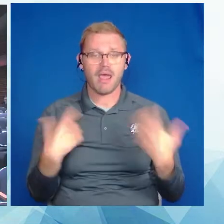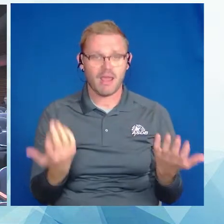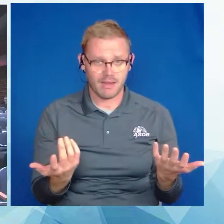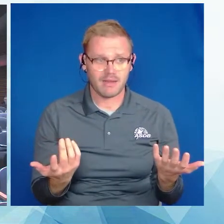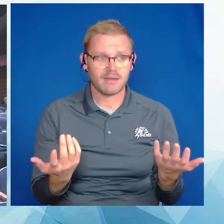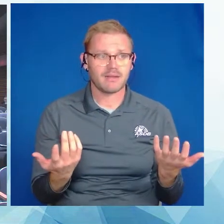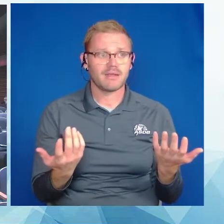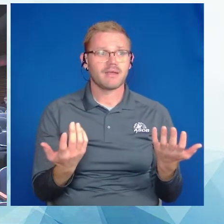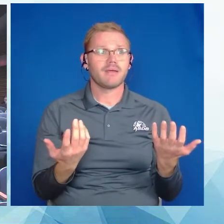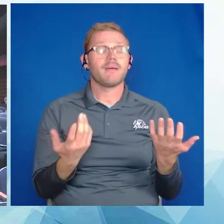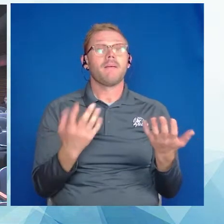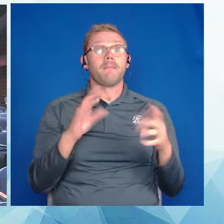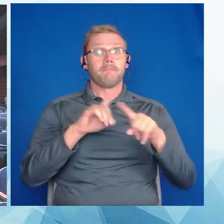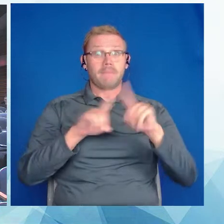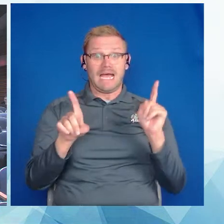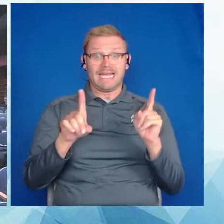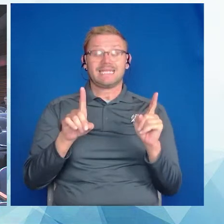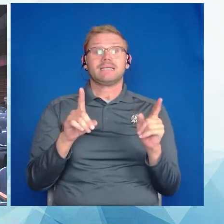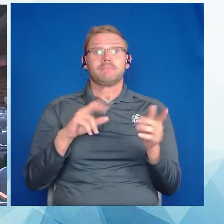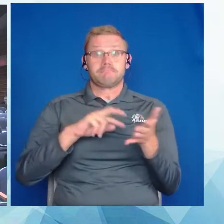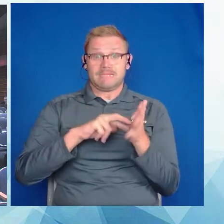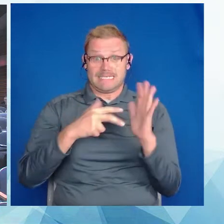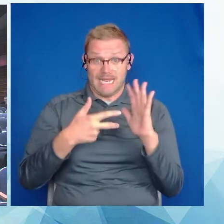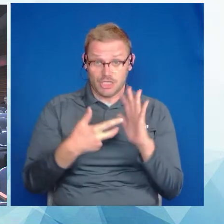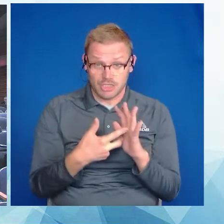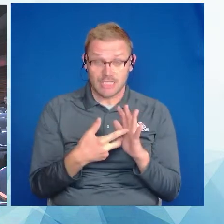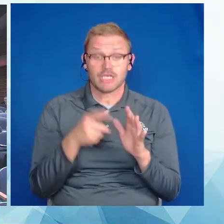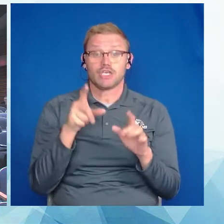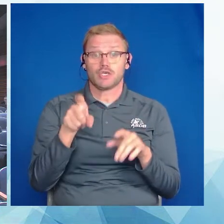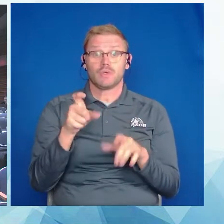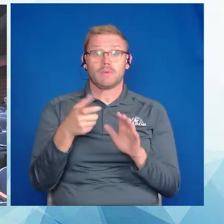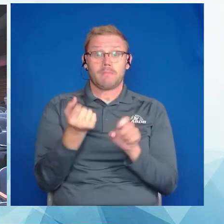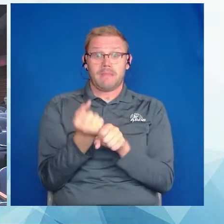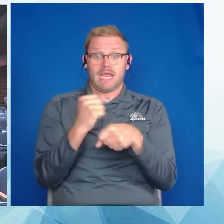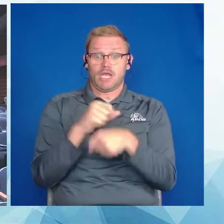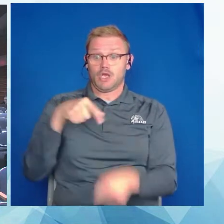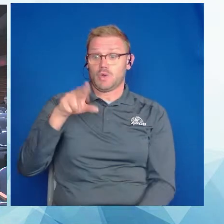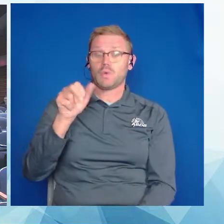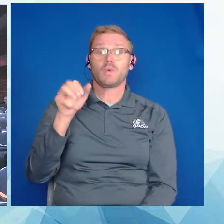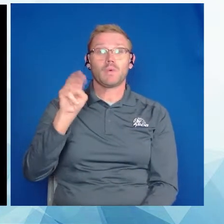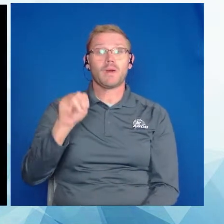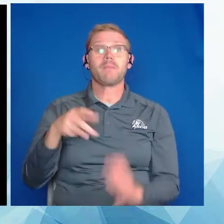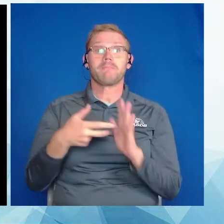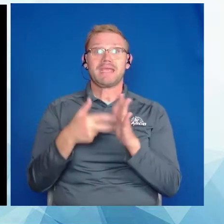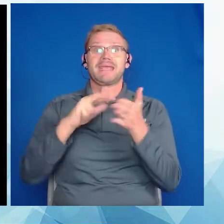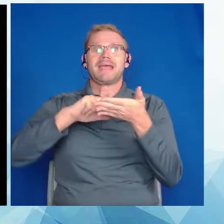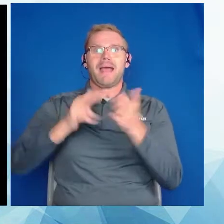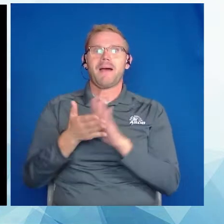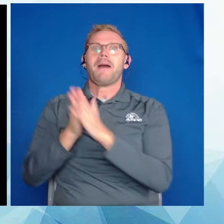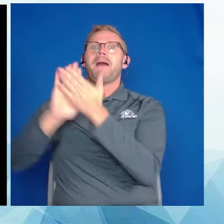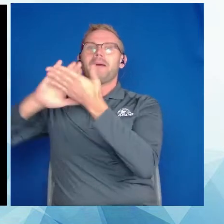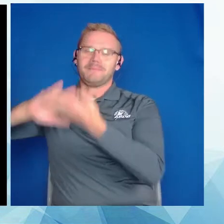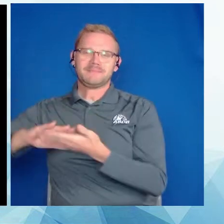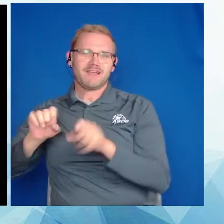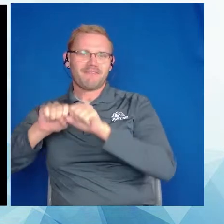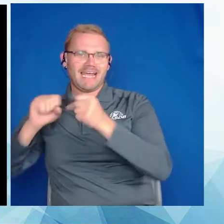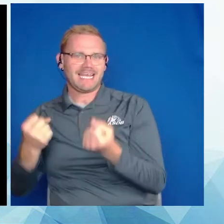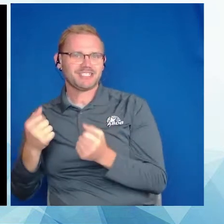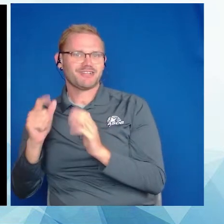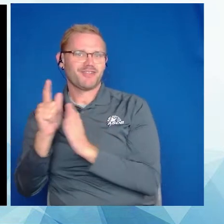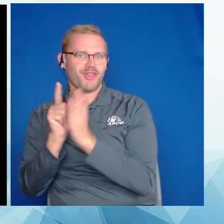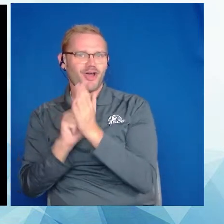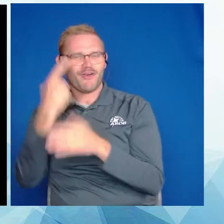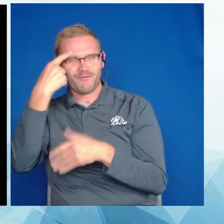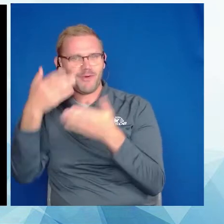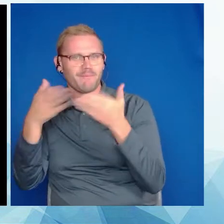don't inadvertently create a quorum, because that would be an open meeting law violation, and you